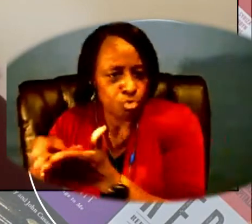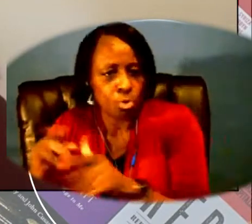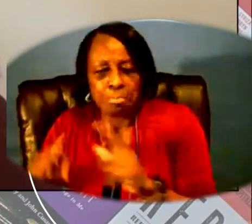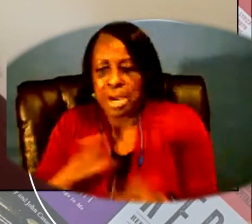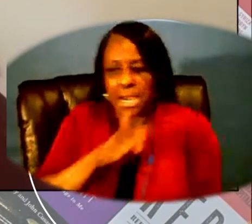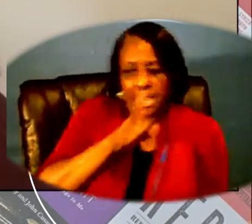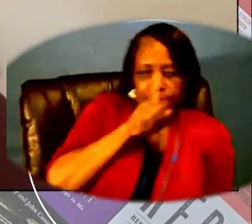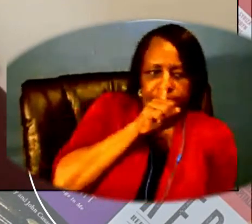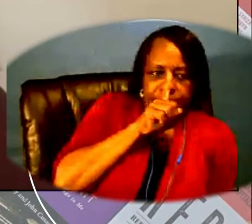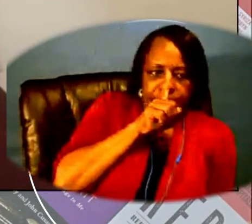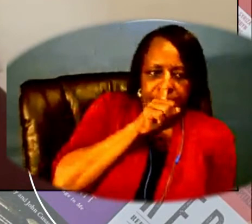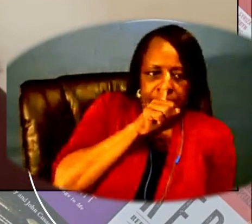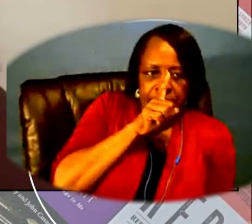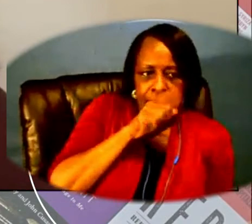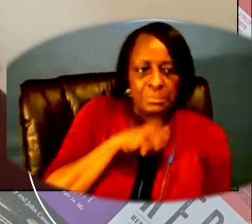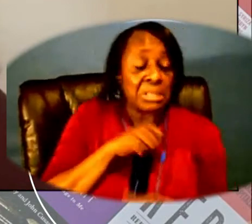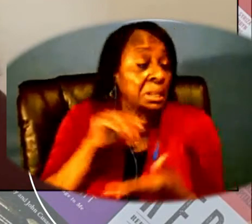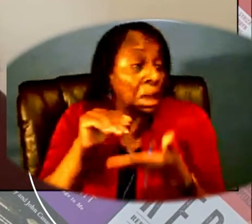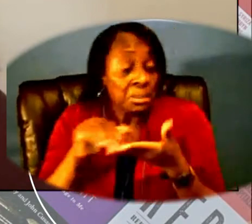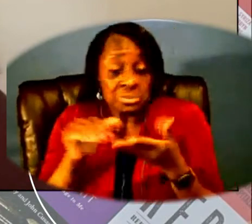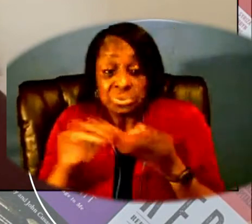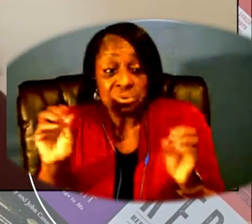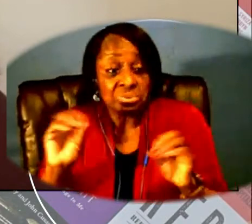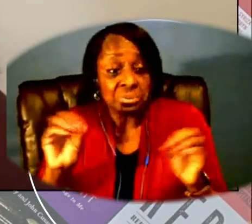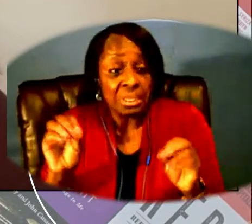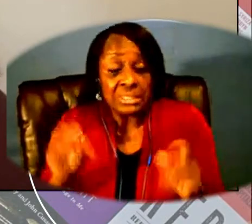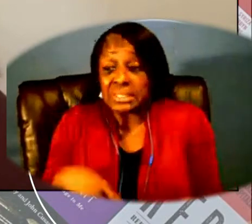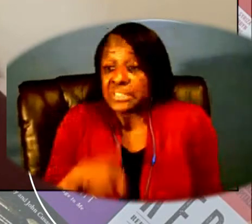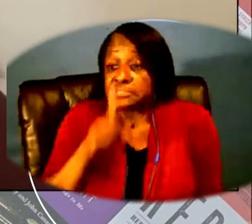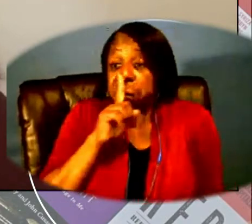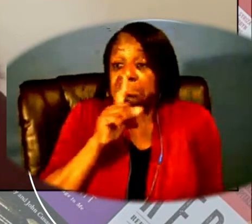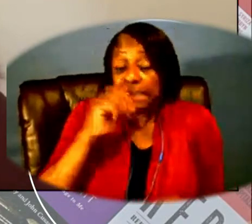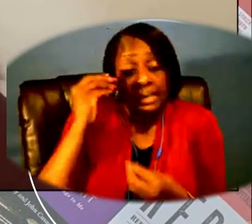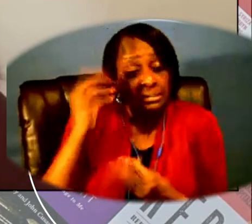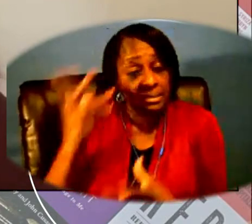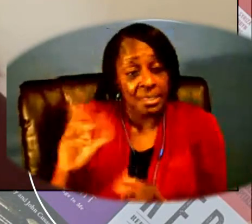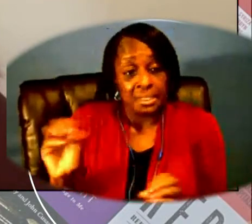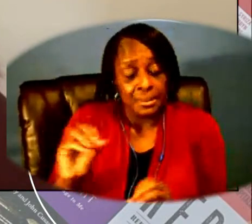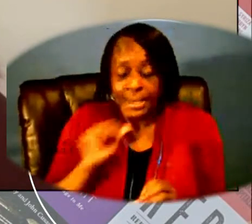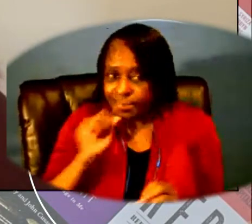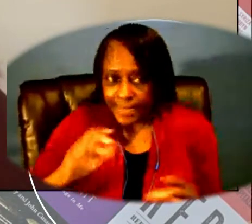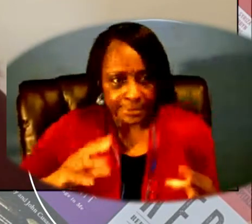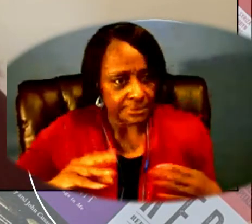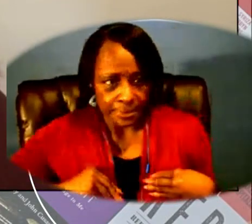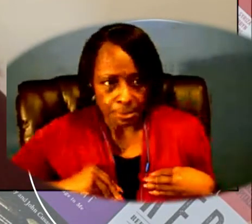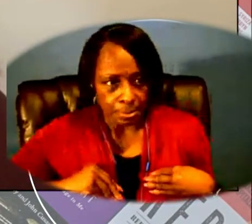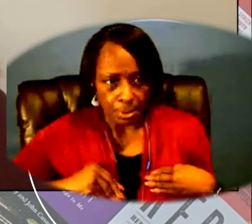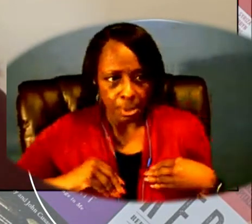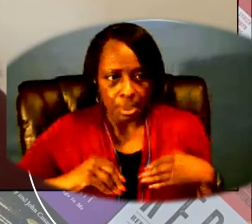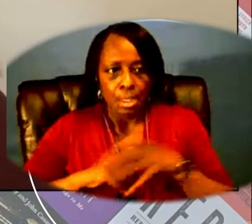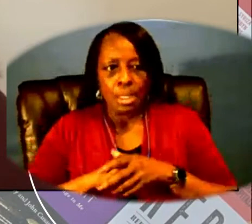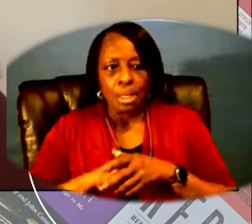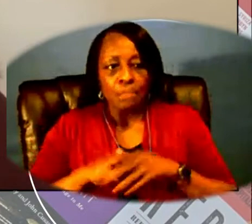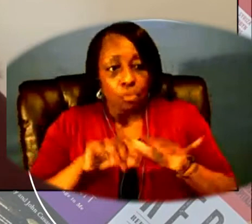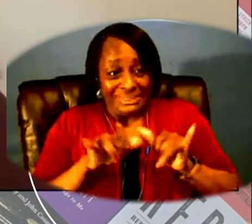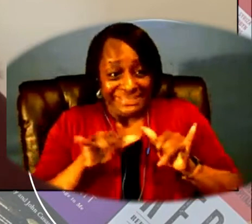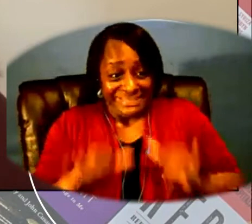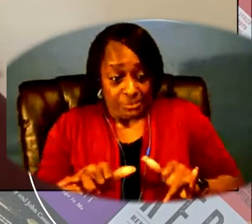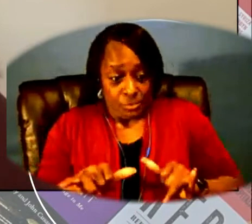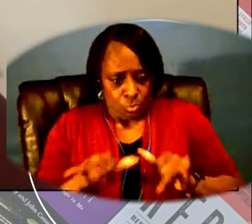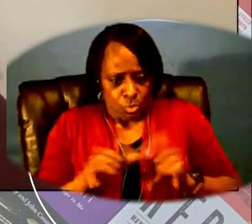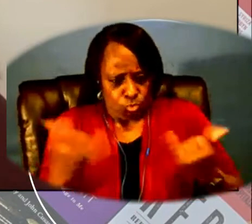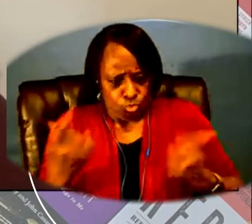no excuses, we just haven't. That's not acceptable in a system today with all of